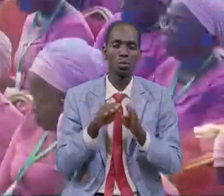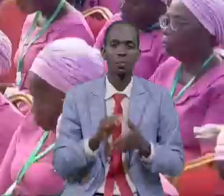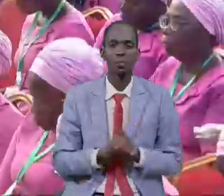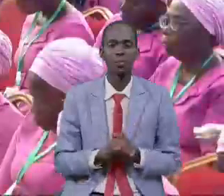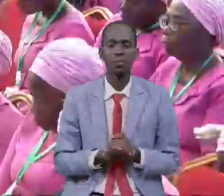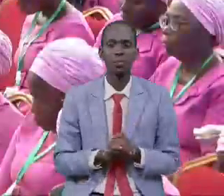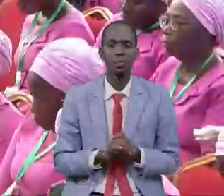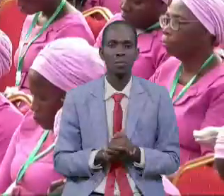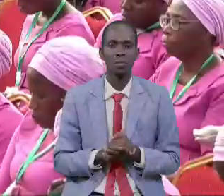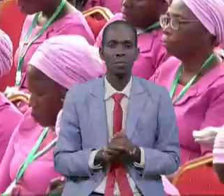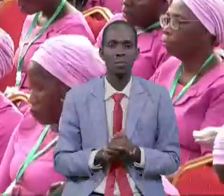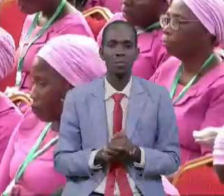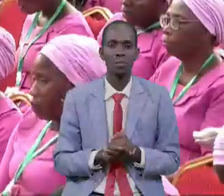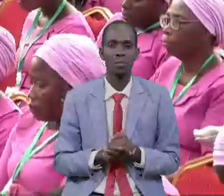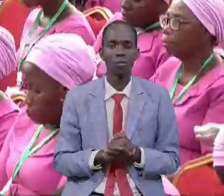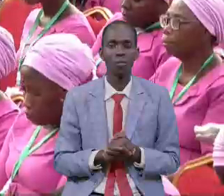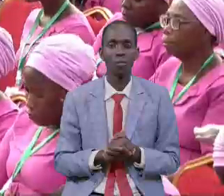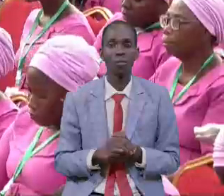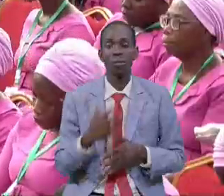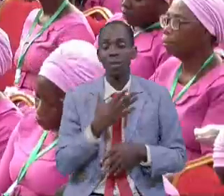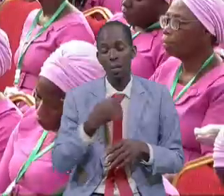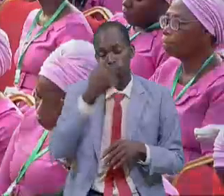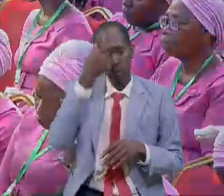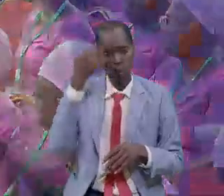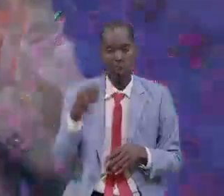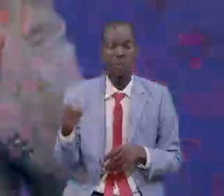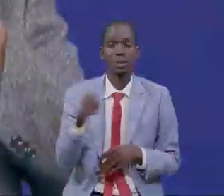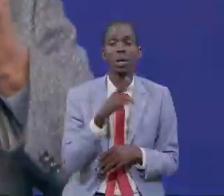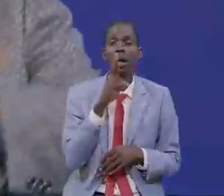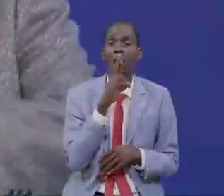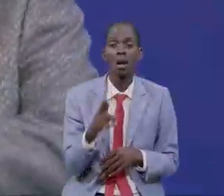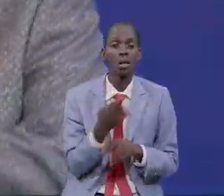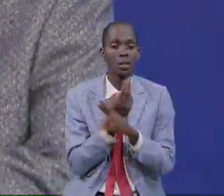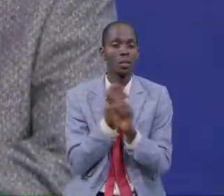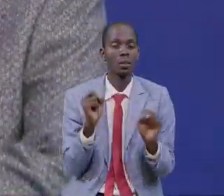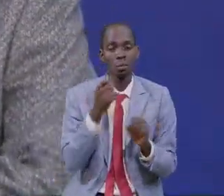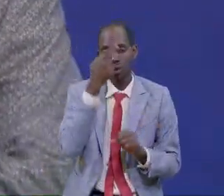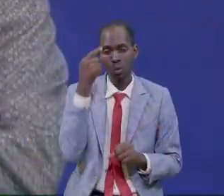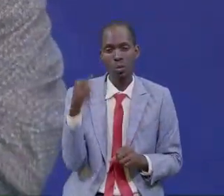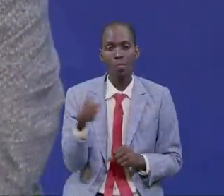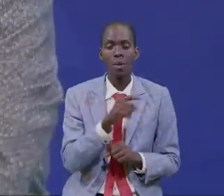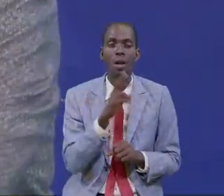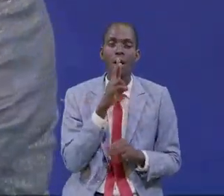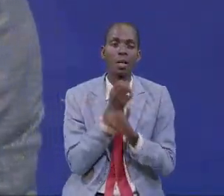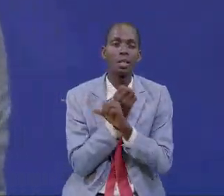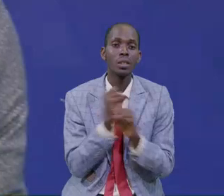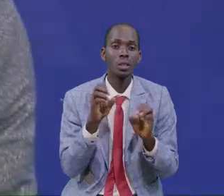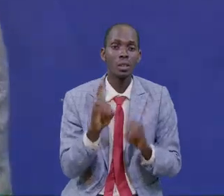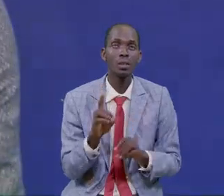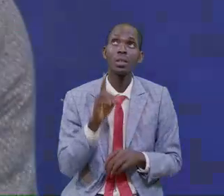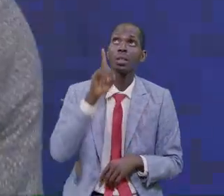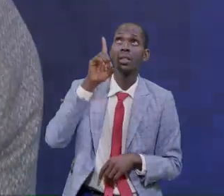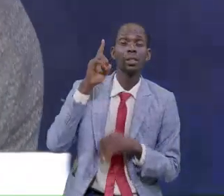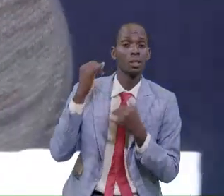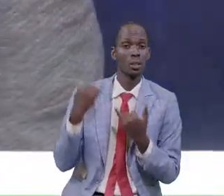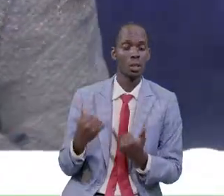And because they redeemed, because they were saved, he now continued and continued